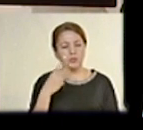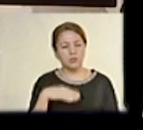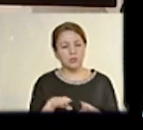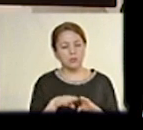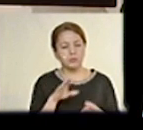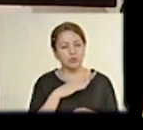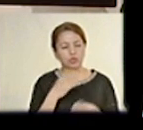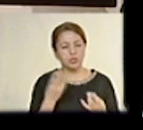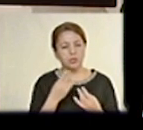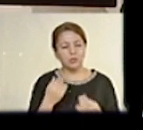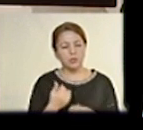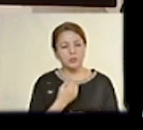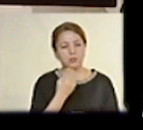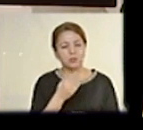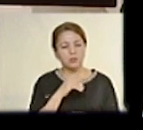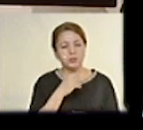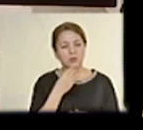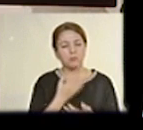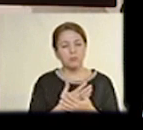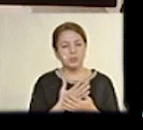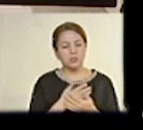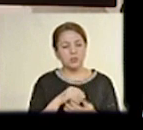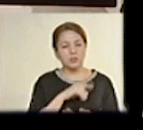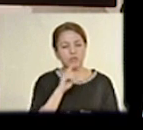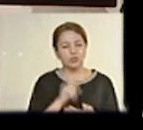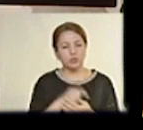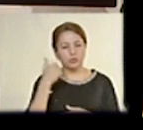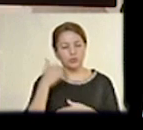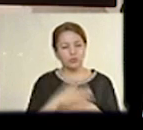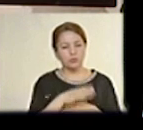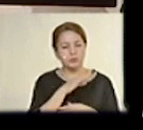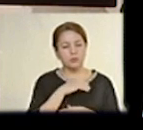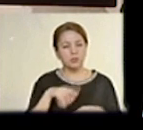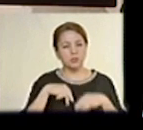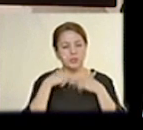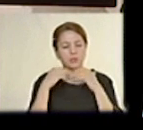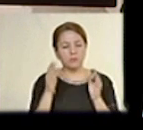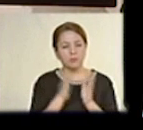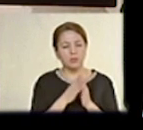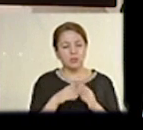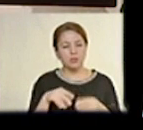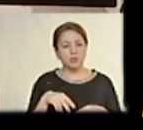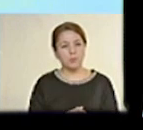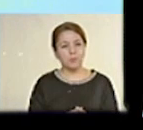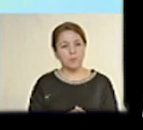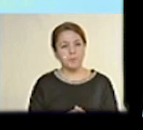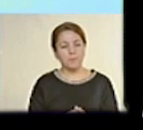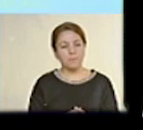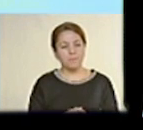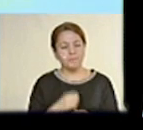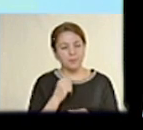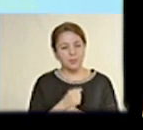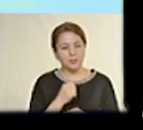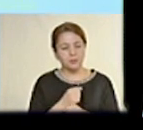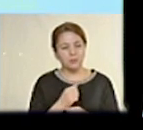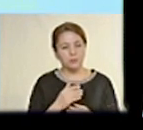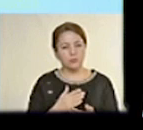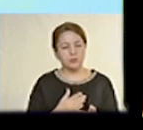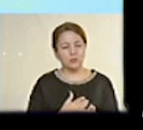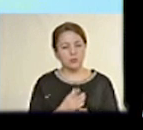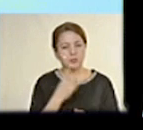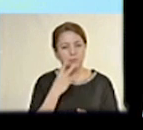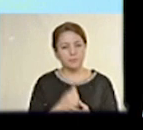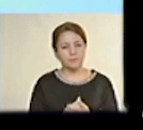kerak. Sizga masalan sharti tushunarli bo'lgan bo'lsa, diqqat bilan e'tibor qilib ularni ishlash uslubiga